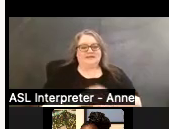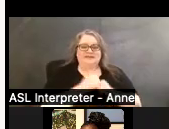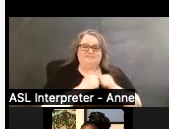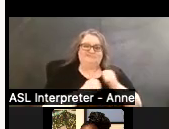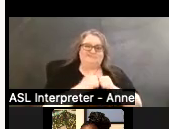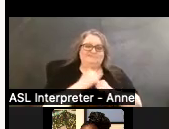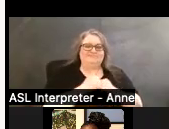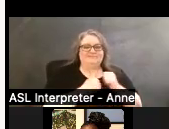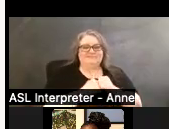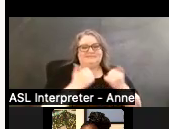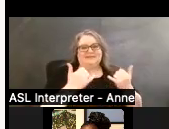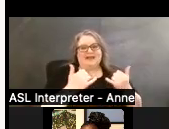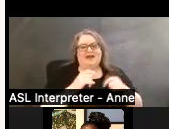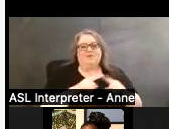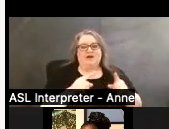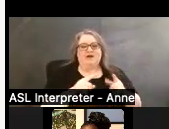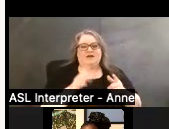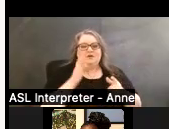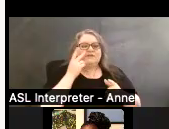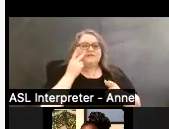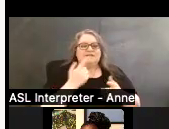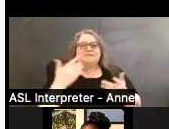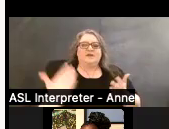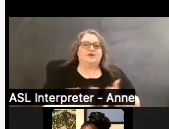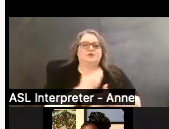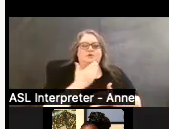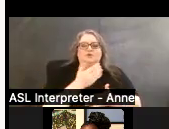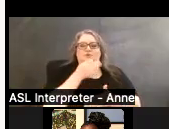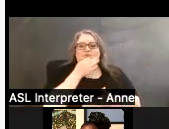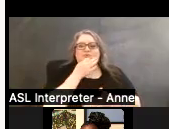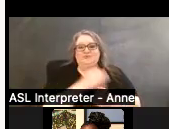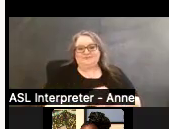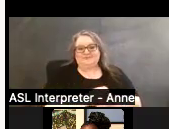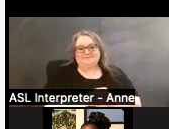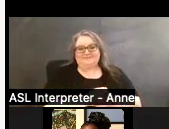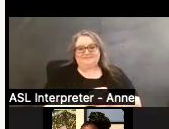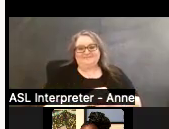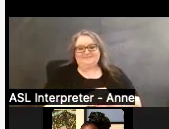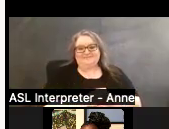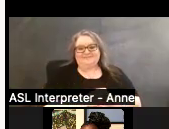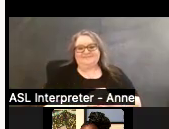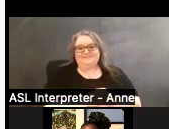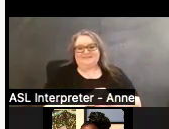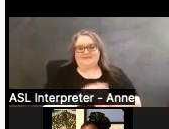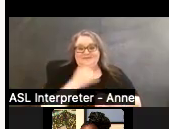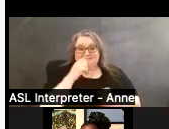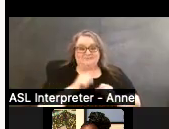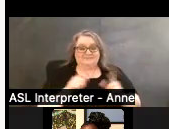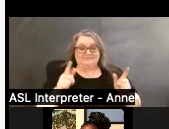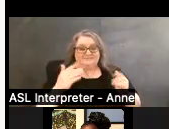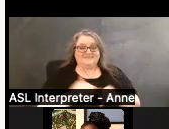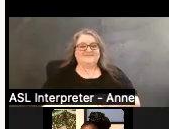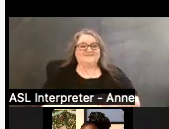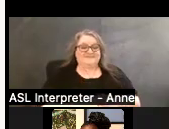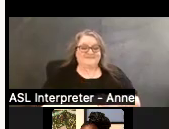now, and you will see something brand new in just a little bit. Brecken, can we advance? Thank